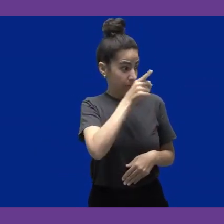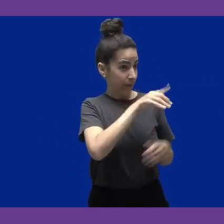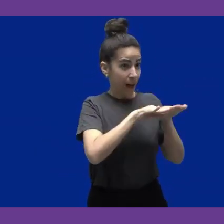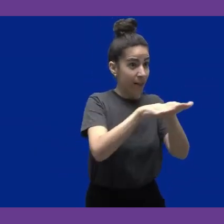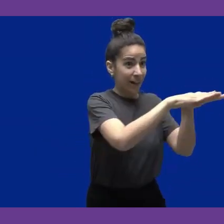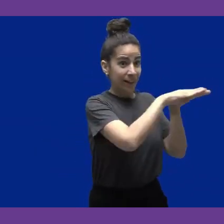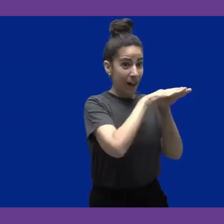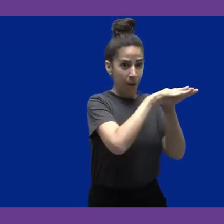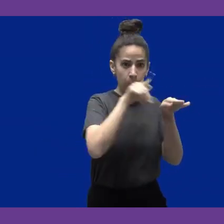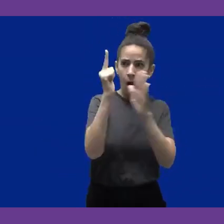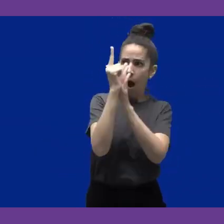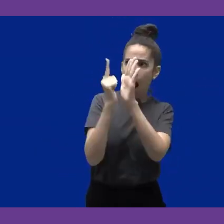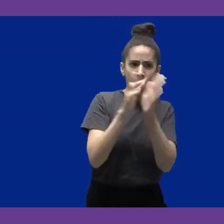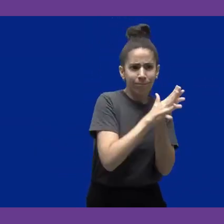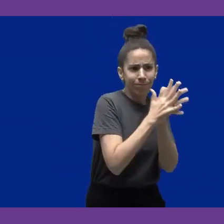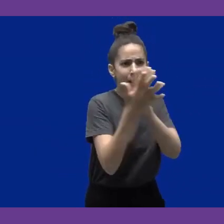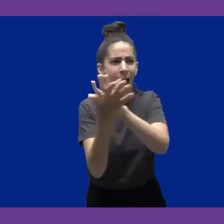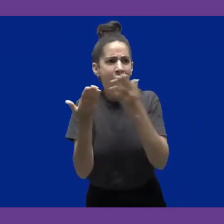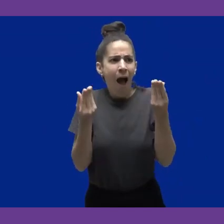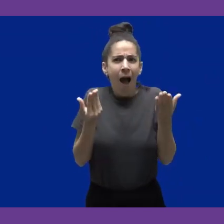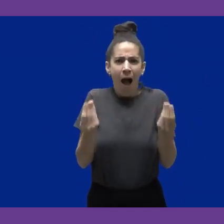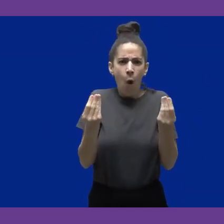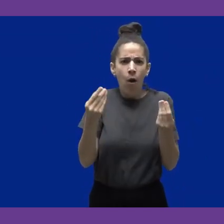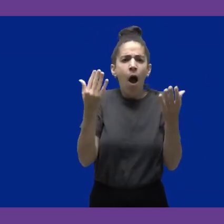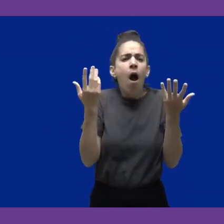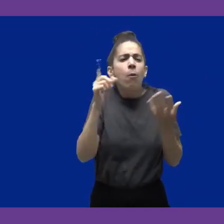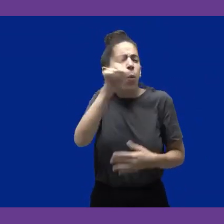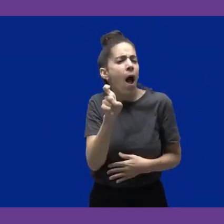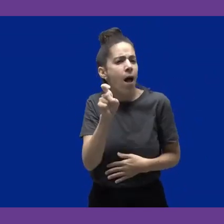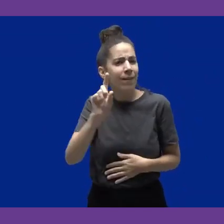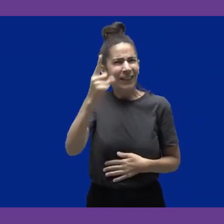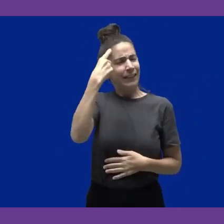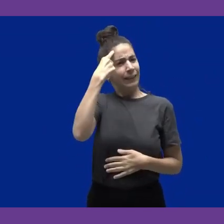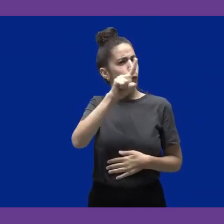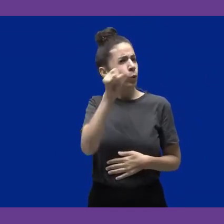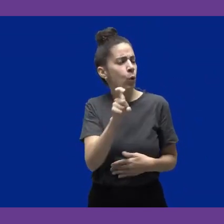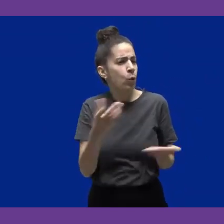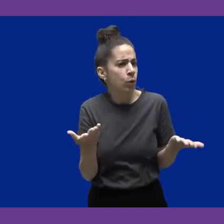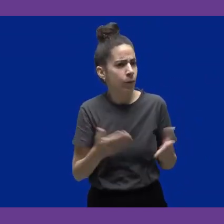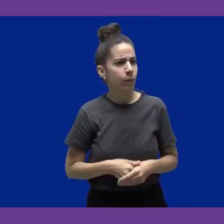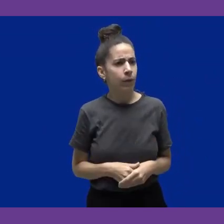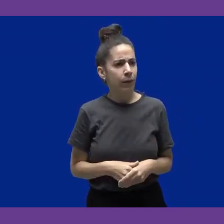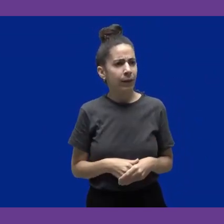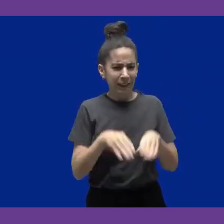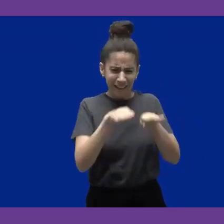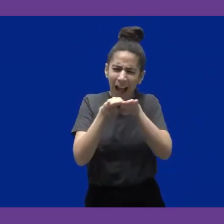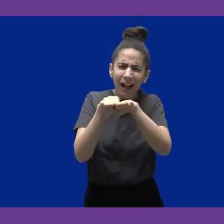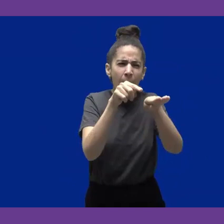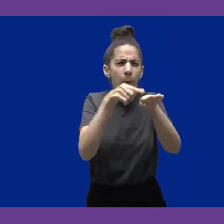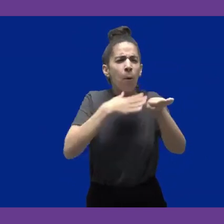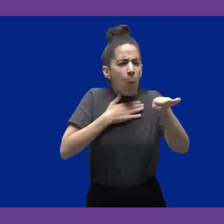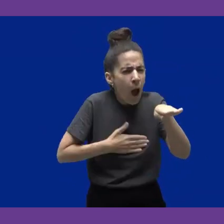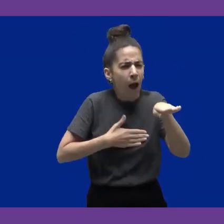the first question. Well, first of all, what's a standard? A standard is a document that is voluntary,